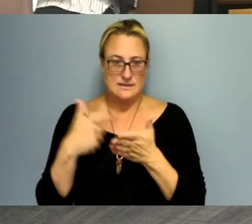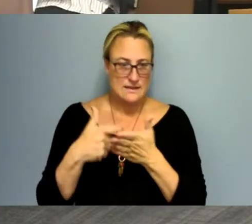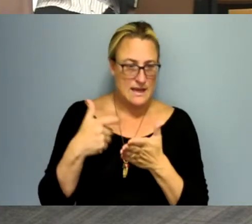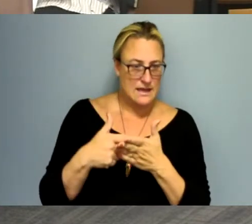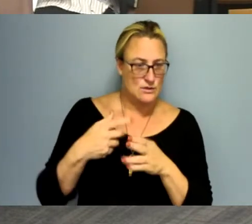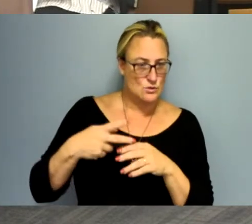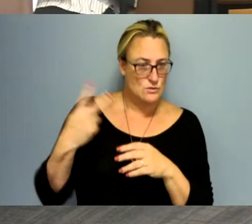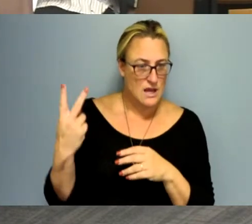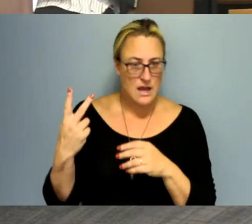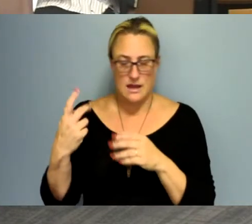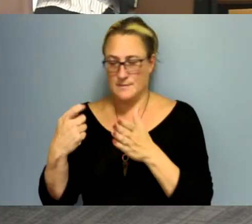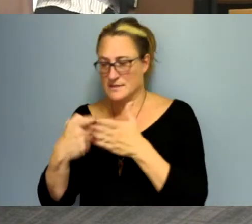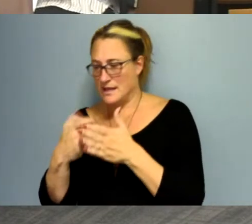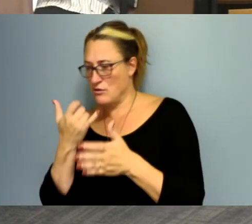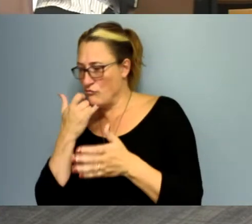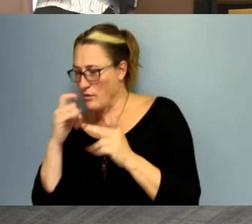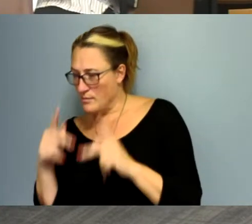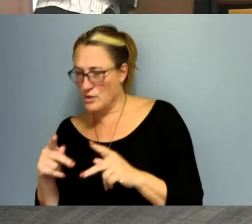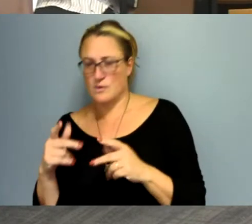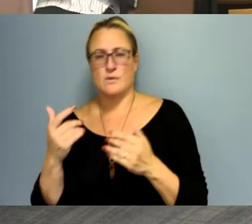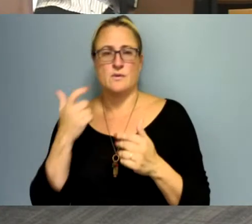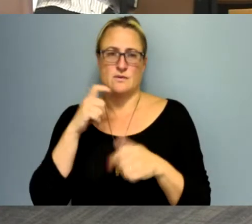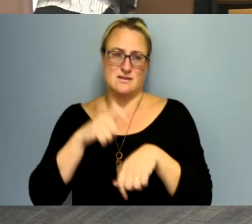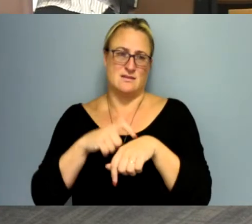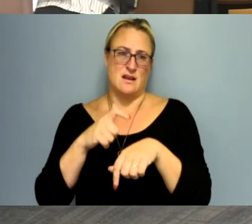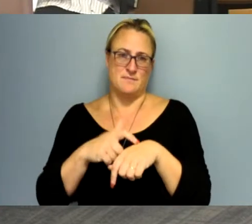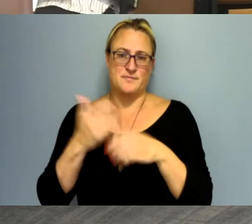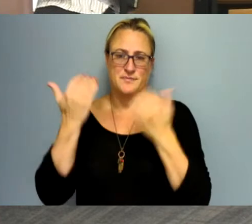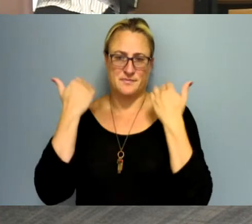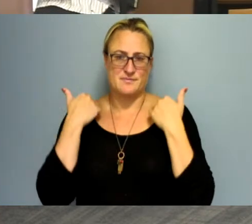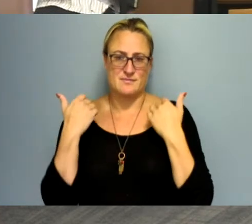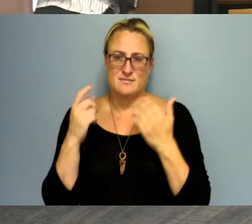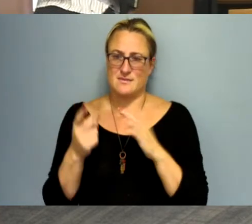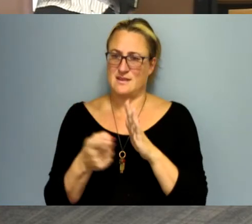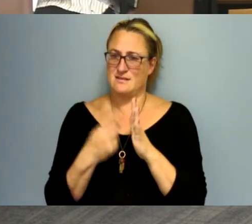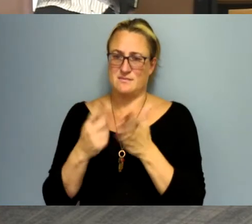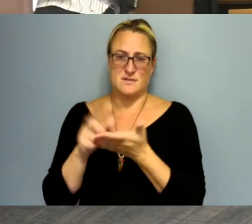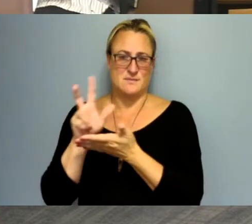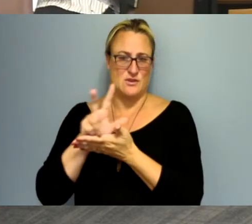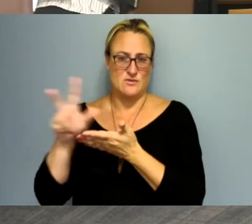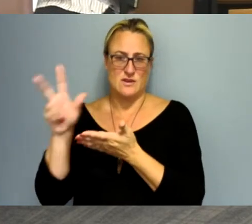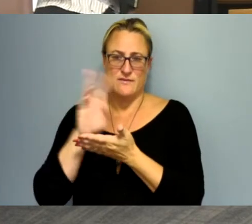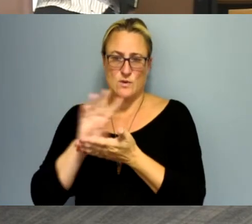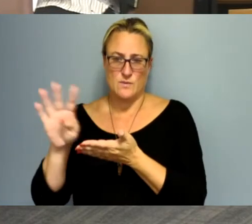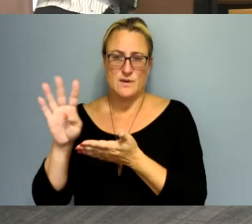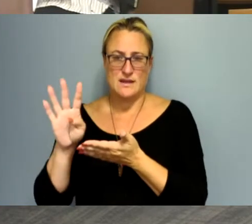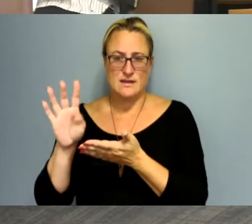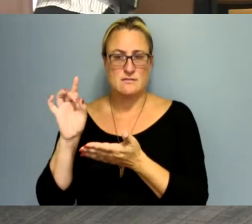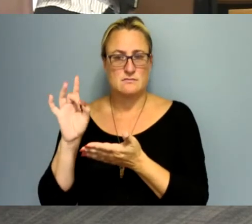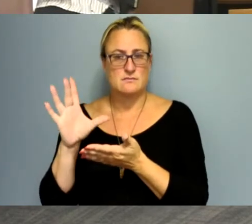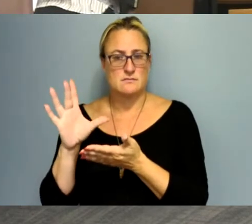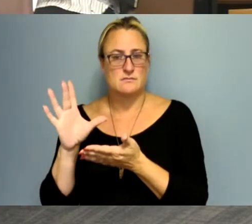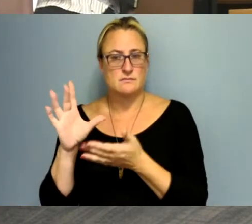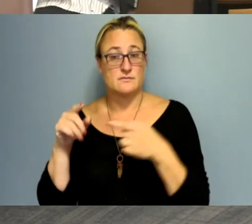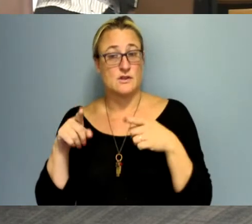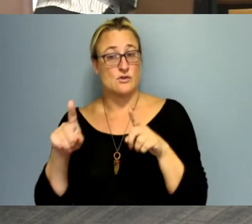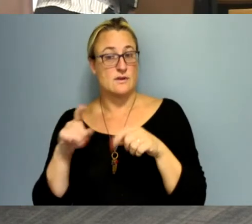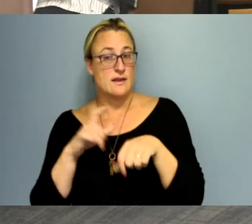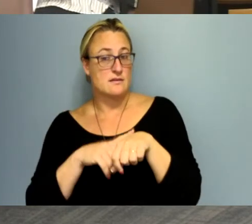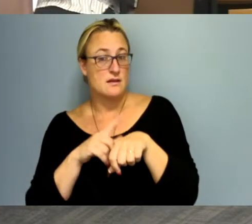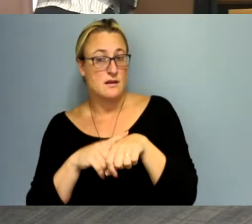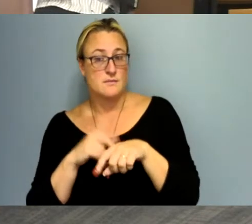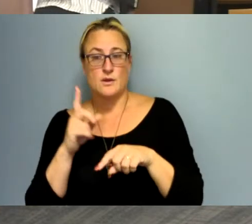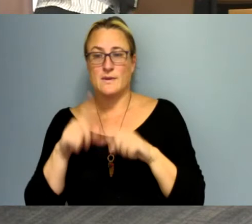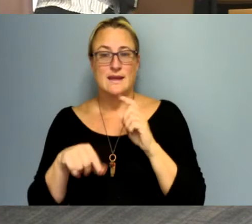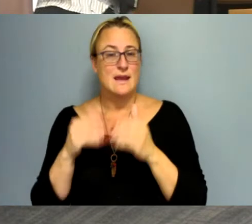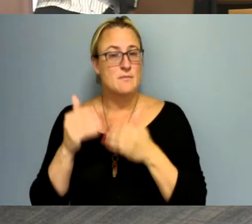who didn't vote? So this is a very time-consuming process. It could take 3 to 4 weeks after the election. During that time period, we can't be processing any